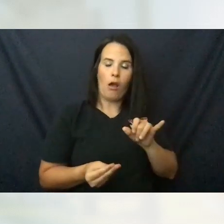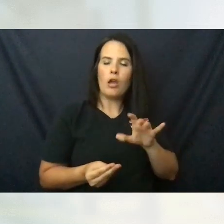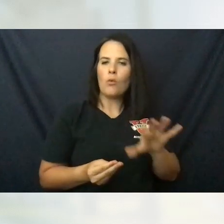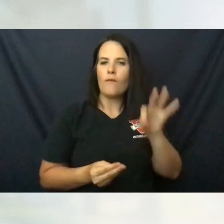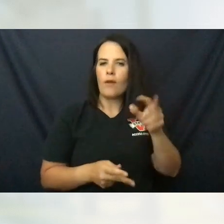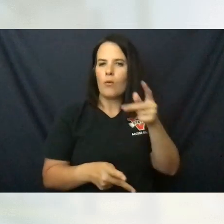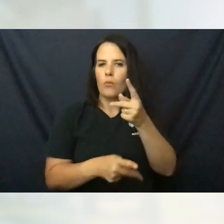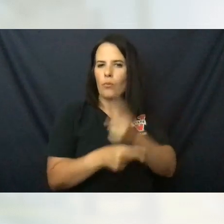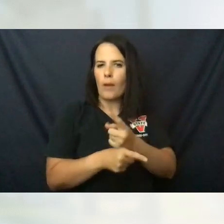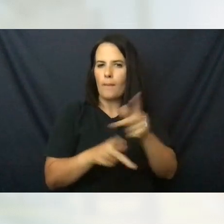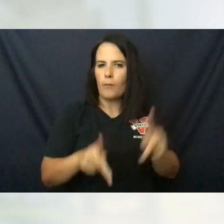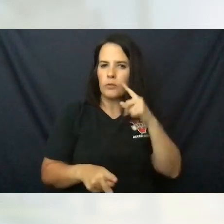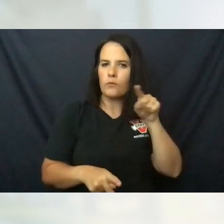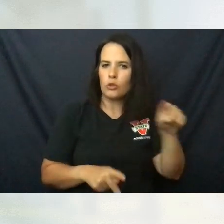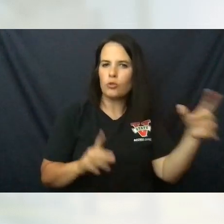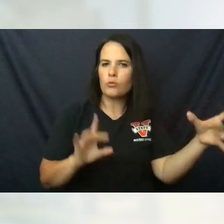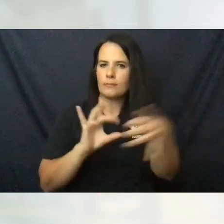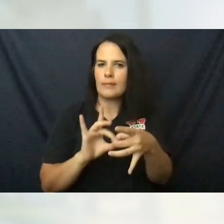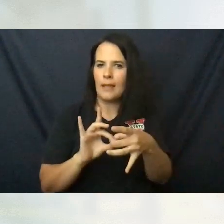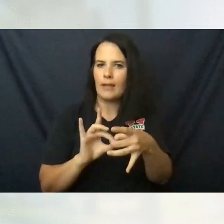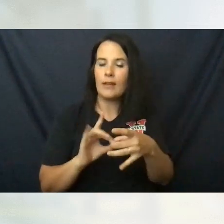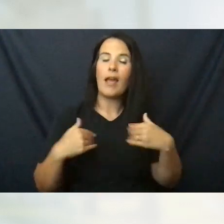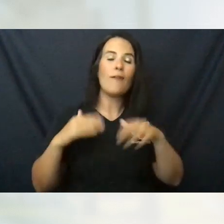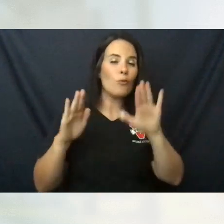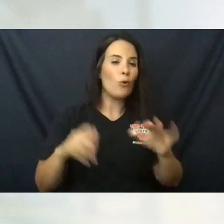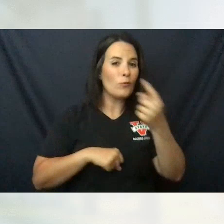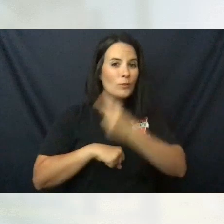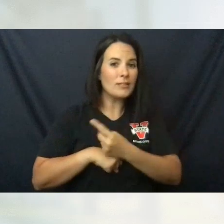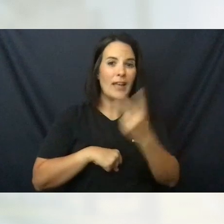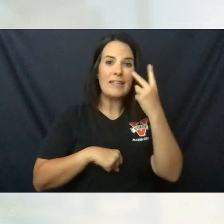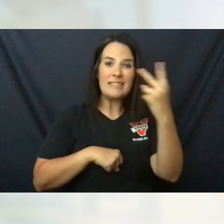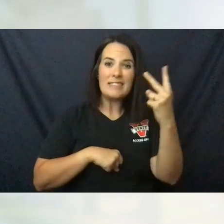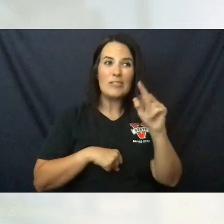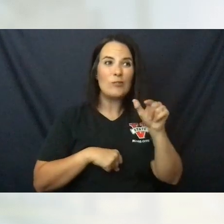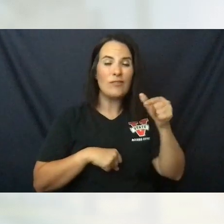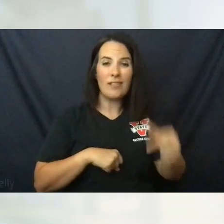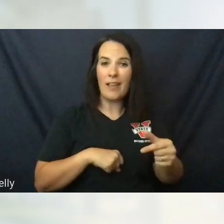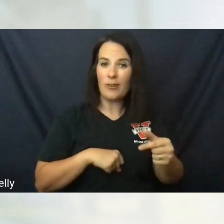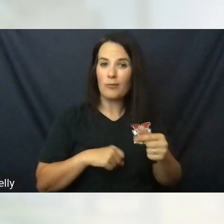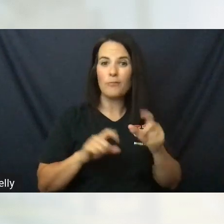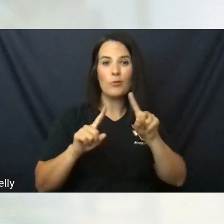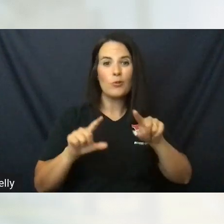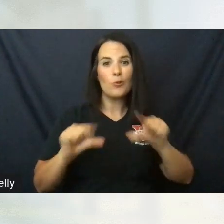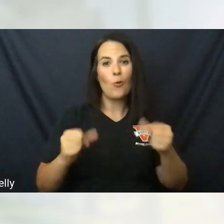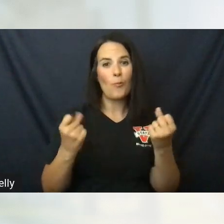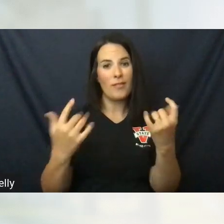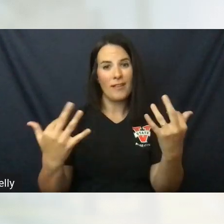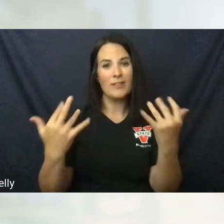for you. Have a great day, and we look forward to seeing you in a future webinar. Go Blazers!